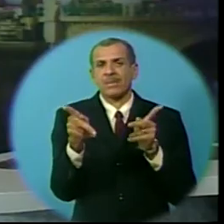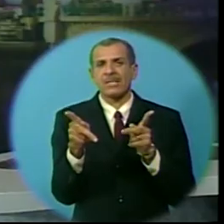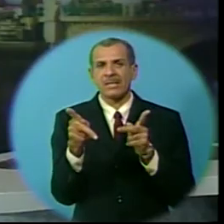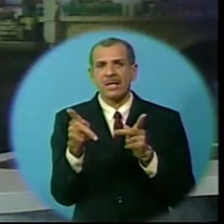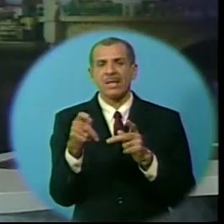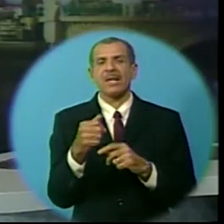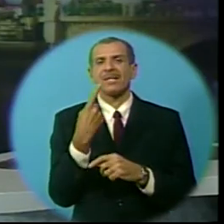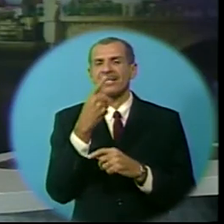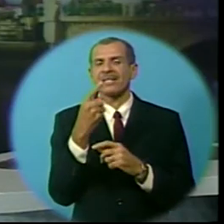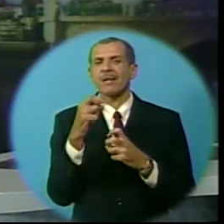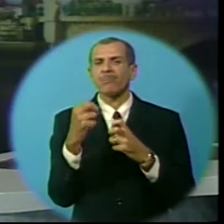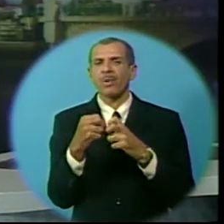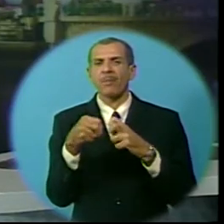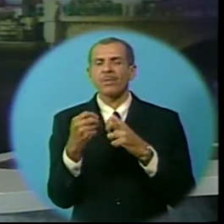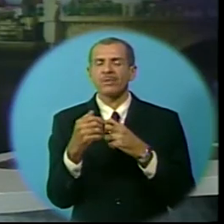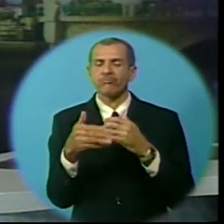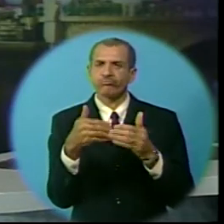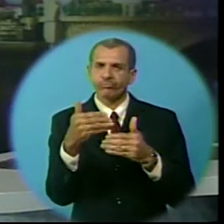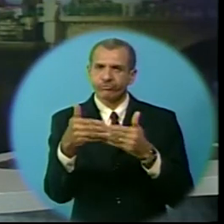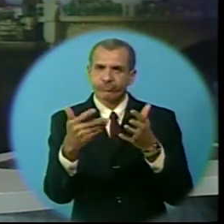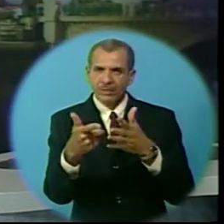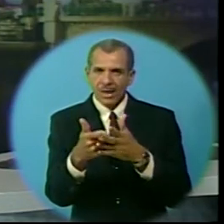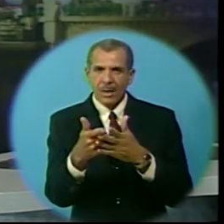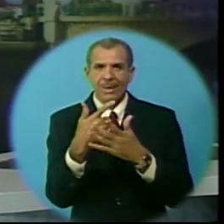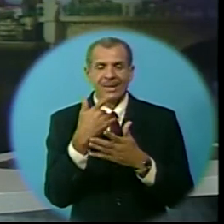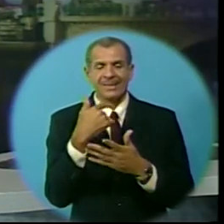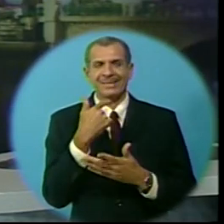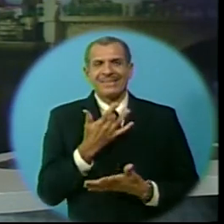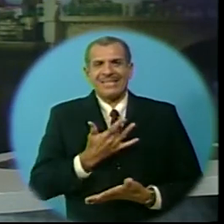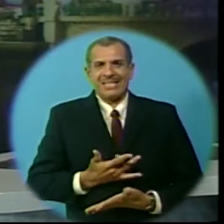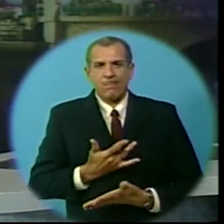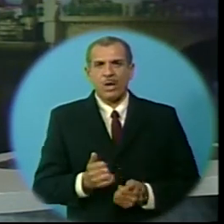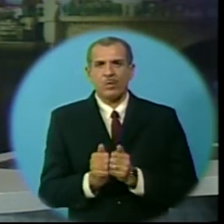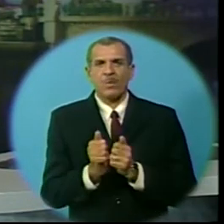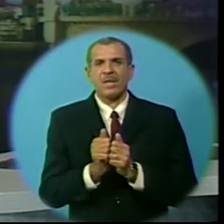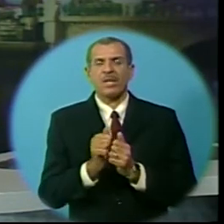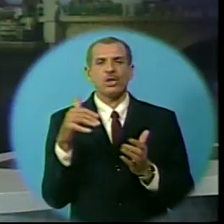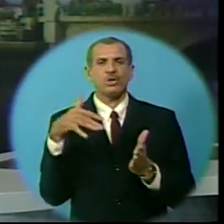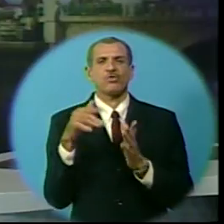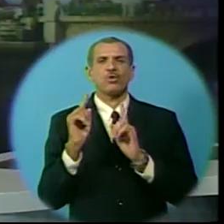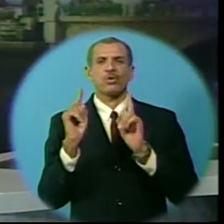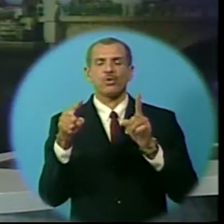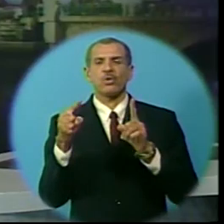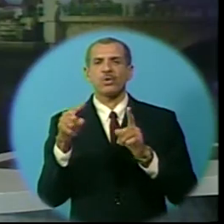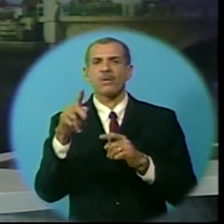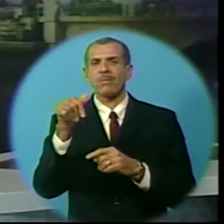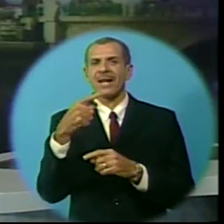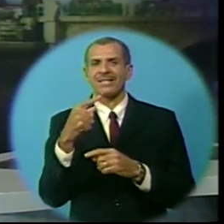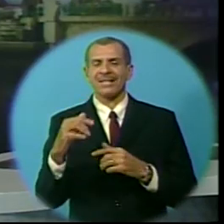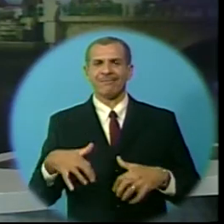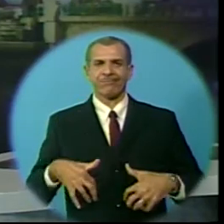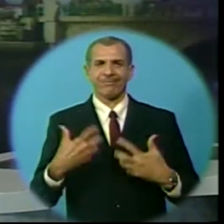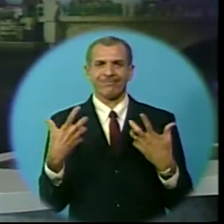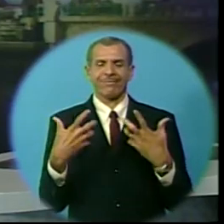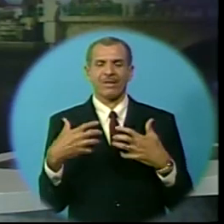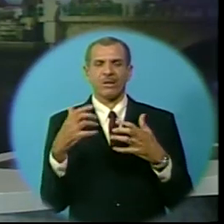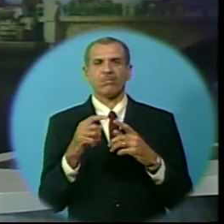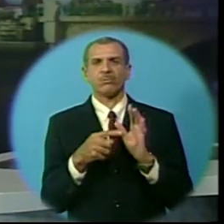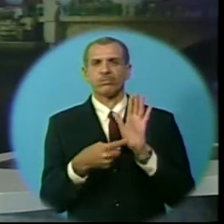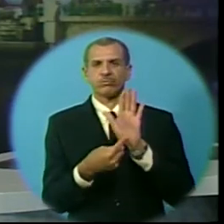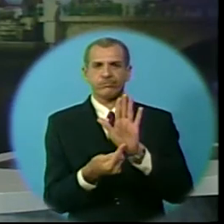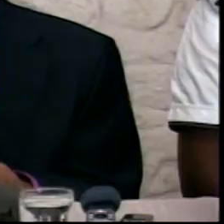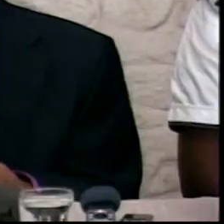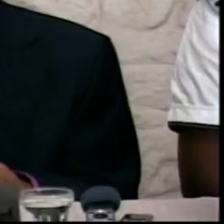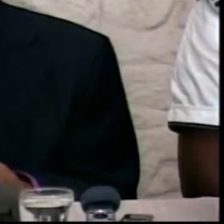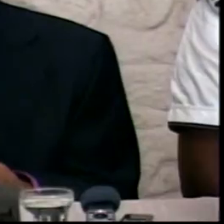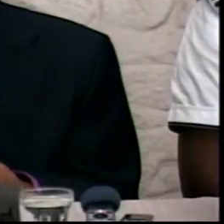despite some teething problems. He expressed his disappointment at the students going to the press to vent their frustrations. As a government,